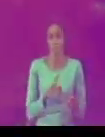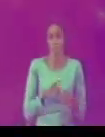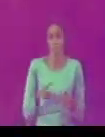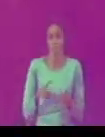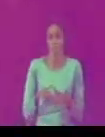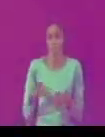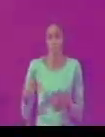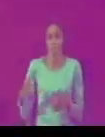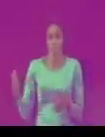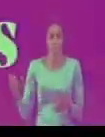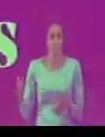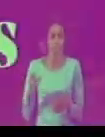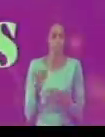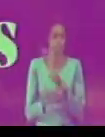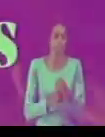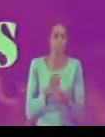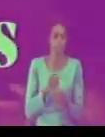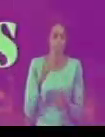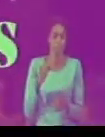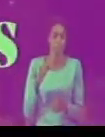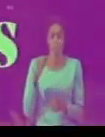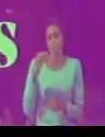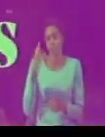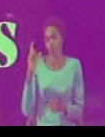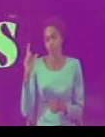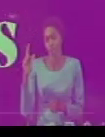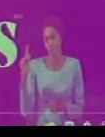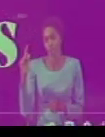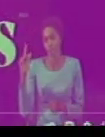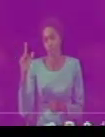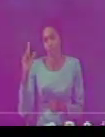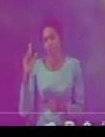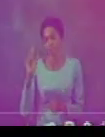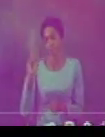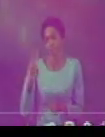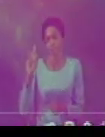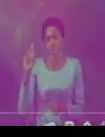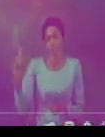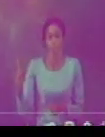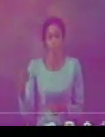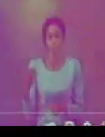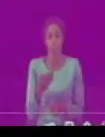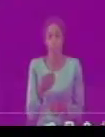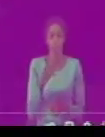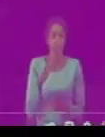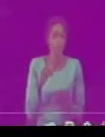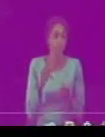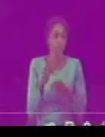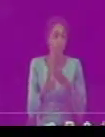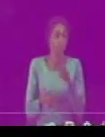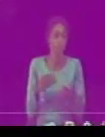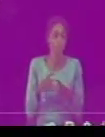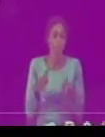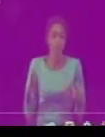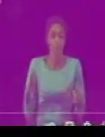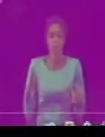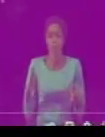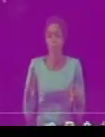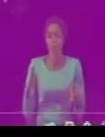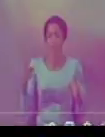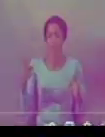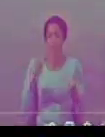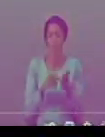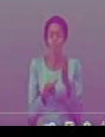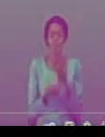2020 brought uncertainties. But in 2021, a global phenomenon was